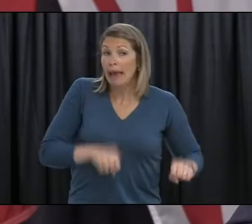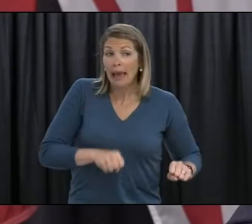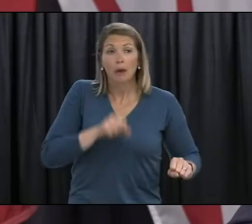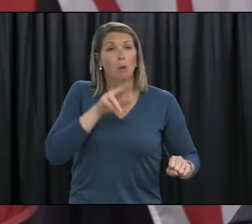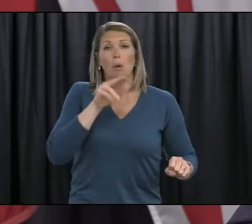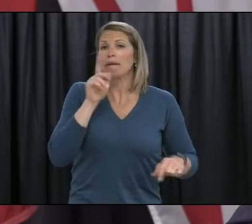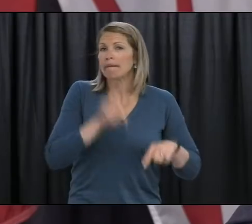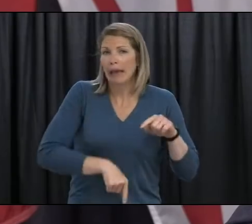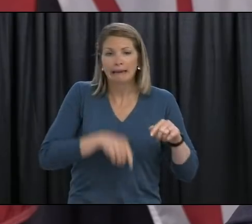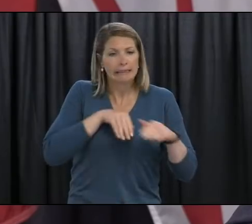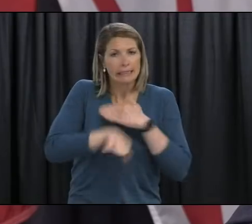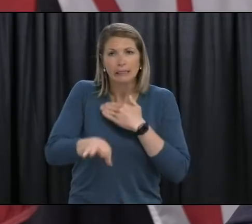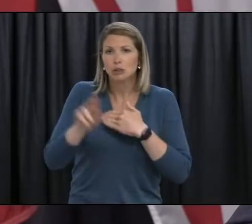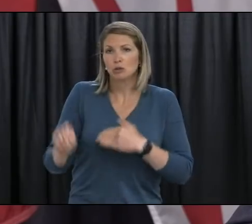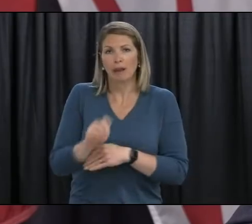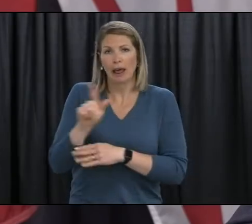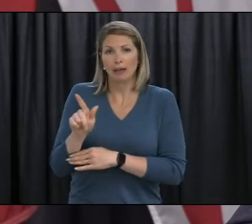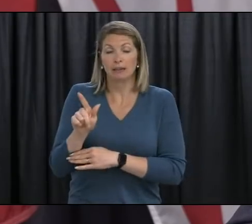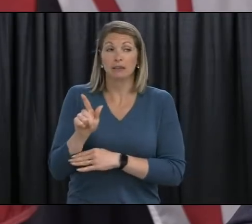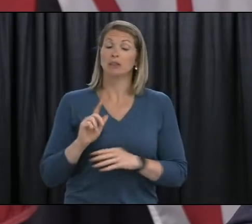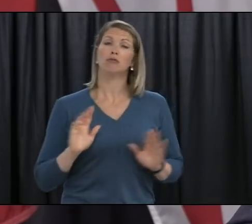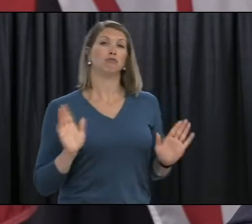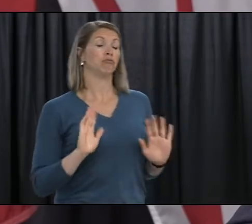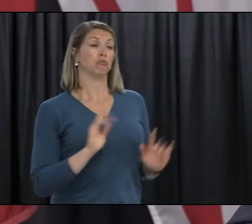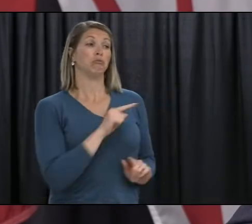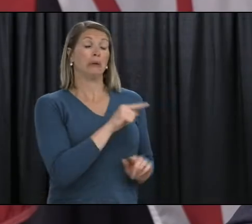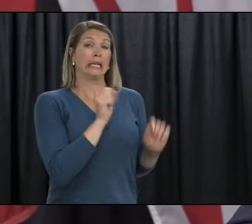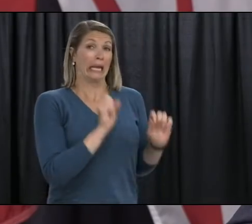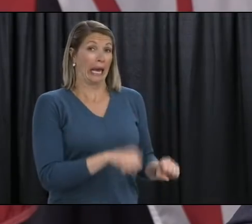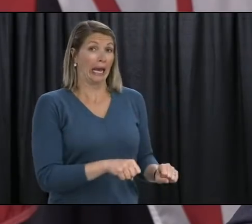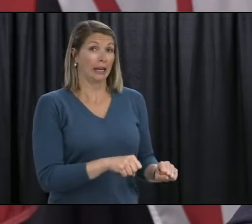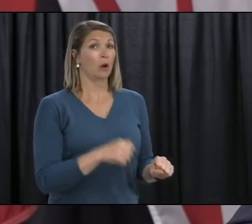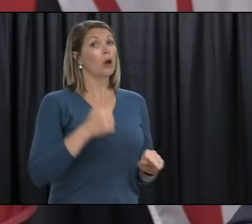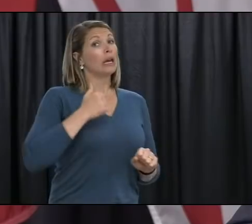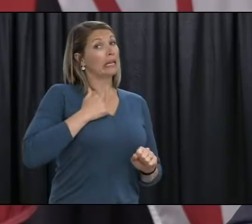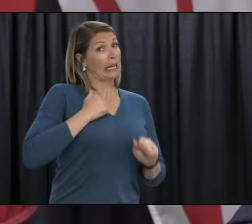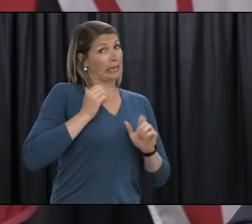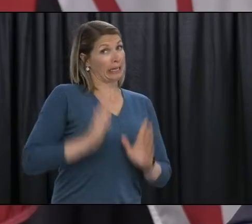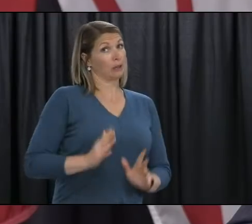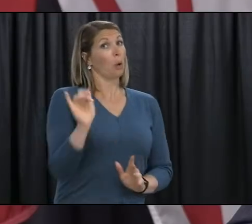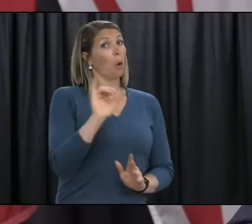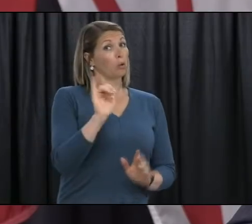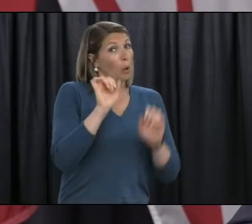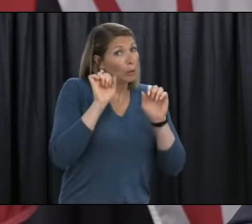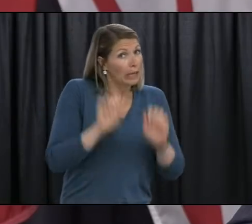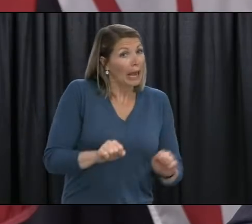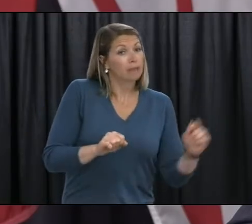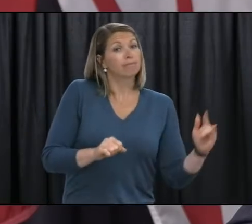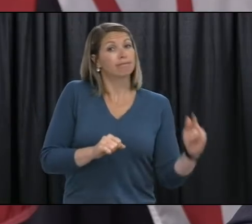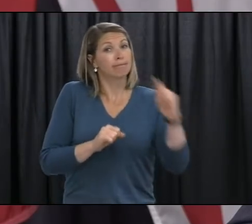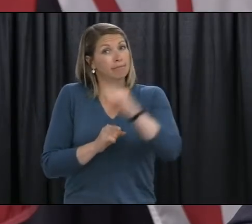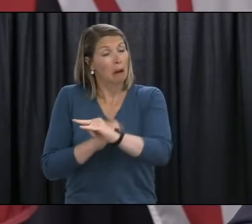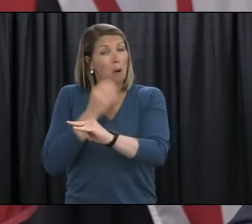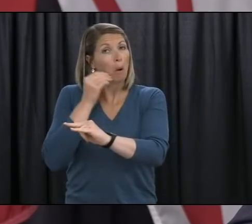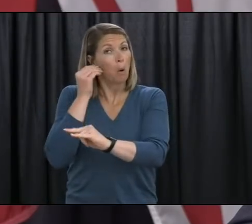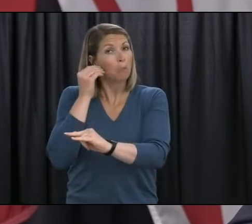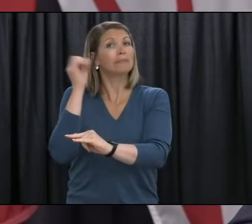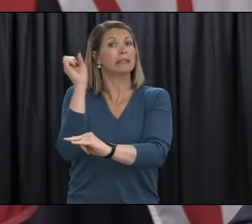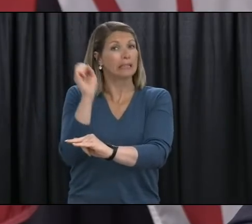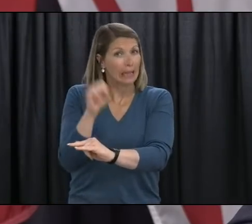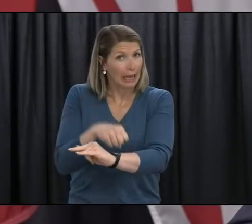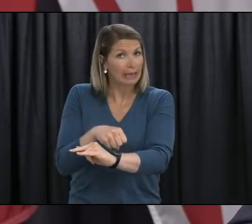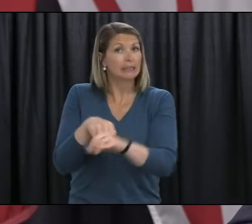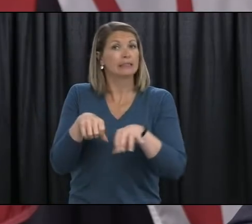that they can come in under the same process. There's an exemption order that's been put in place. It's consistent and similar